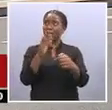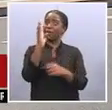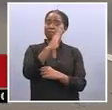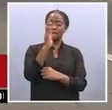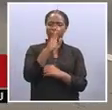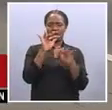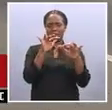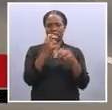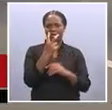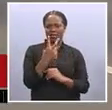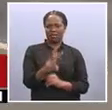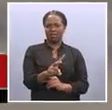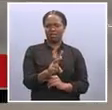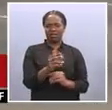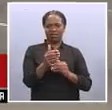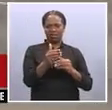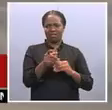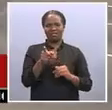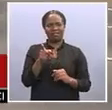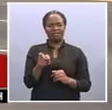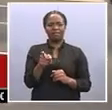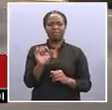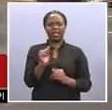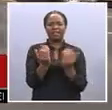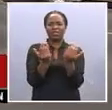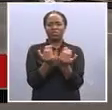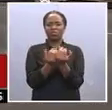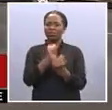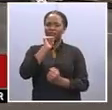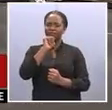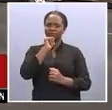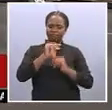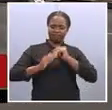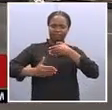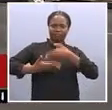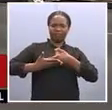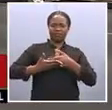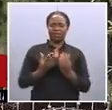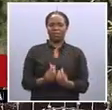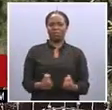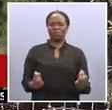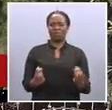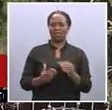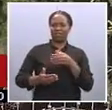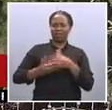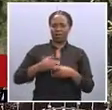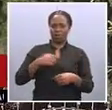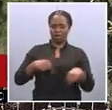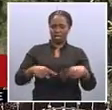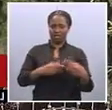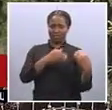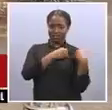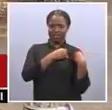daylight. Few meters from the taxi rank, a school had to evacuate pupils for fear of their